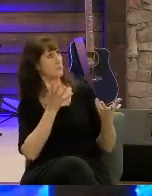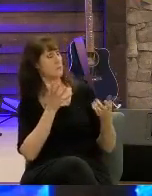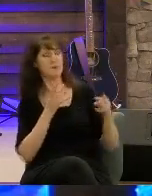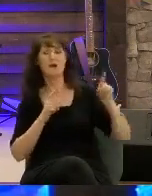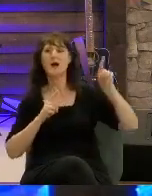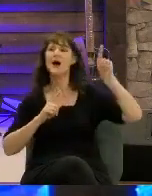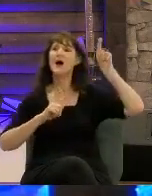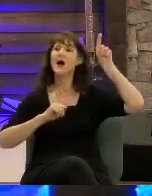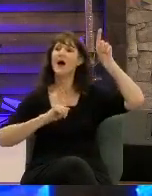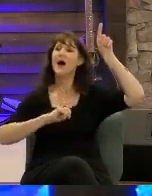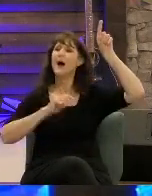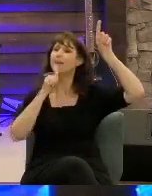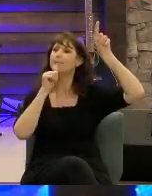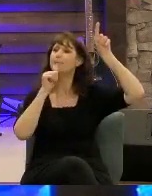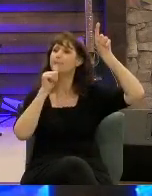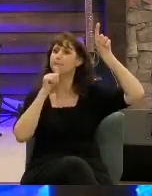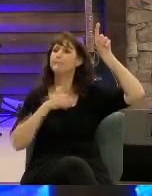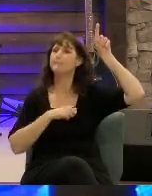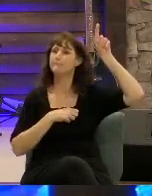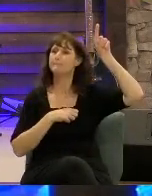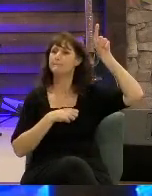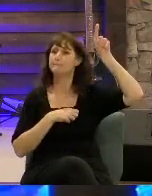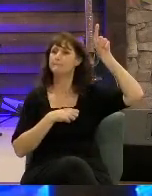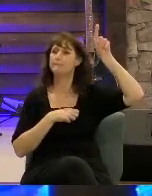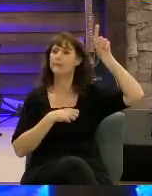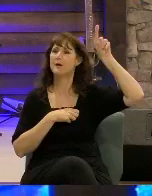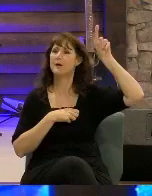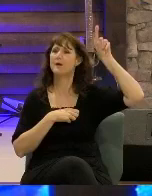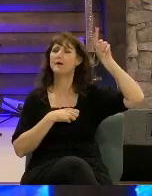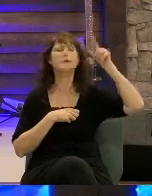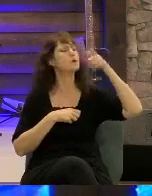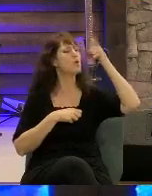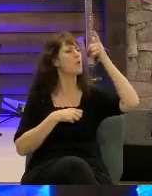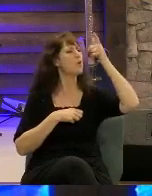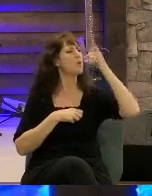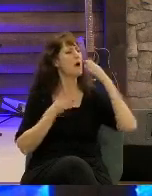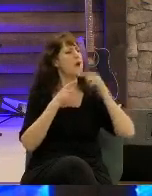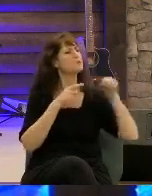who I am. Amen? So who is God to you?